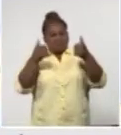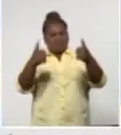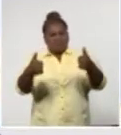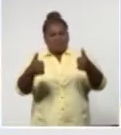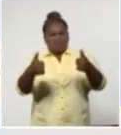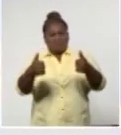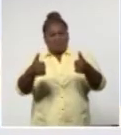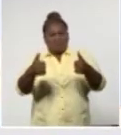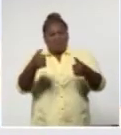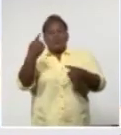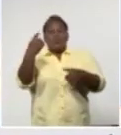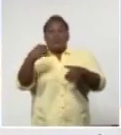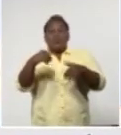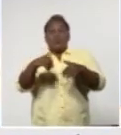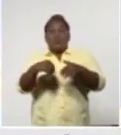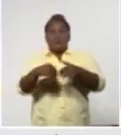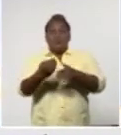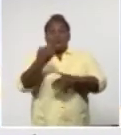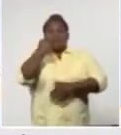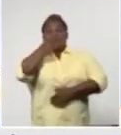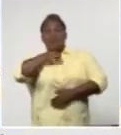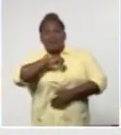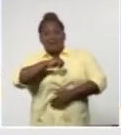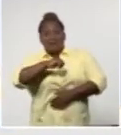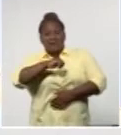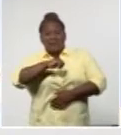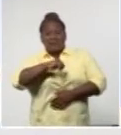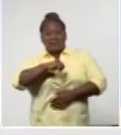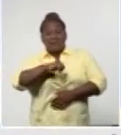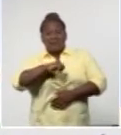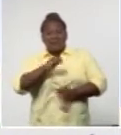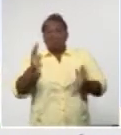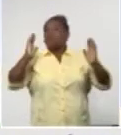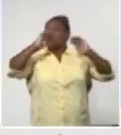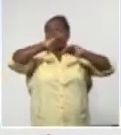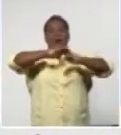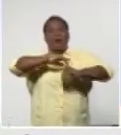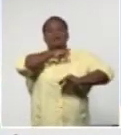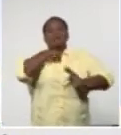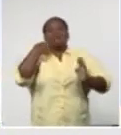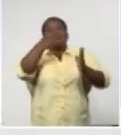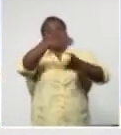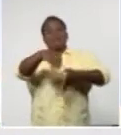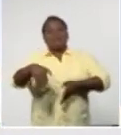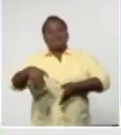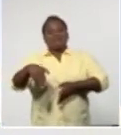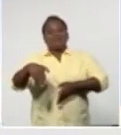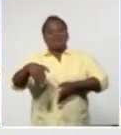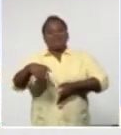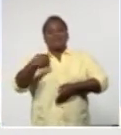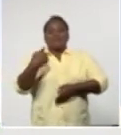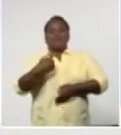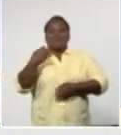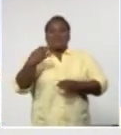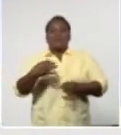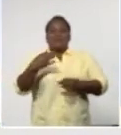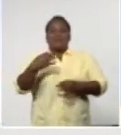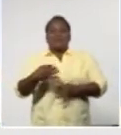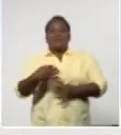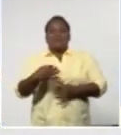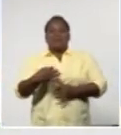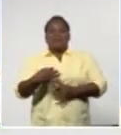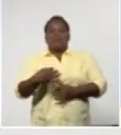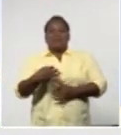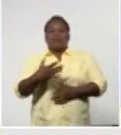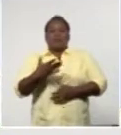We have the satisfaction to announce another day, one more day without fatalities. Announcing a death is